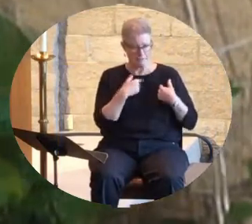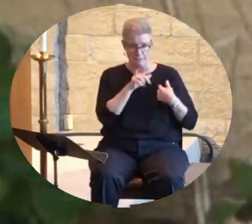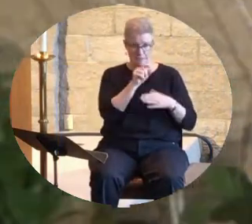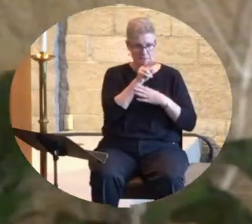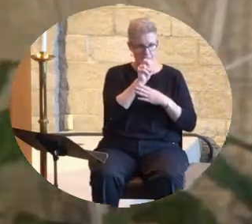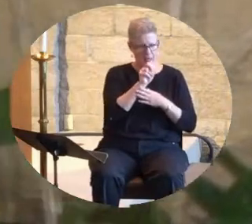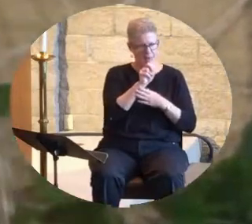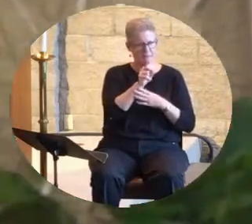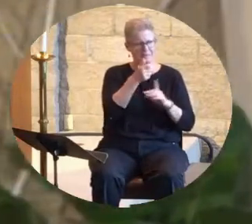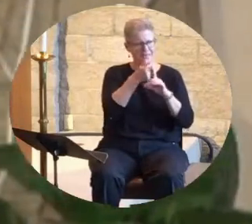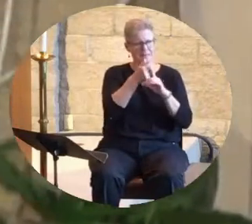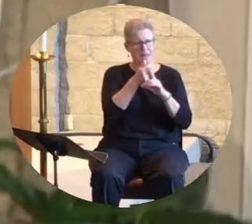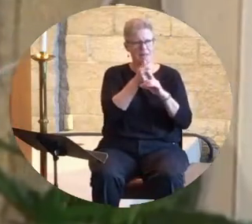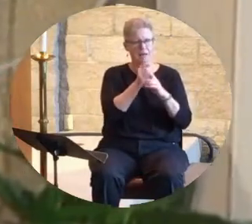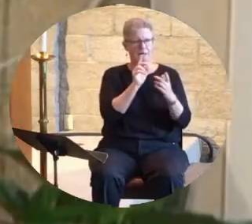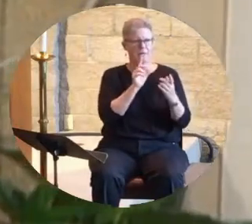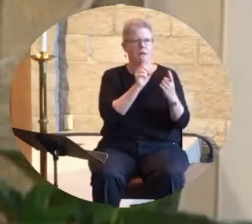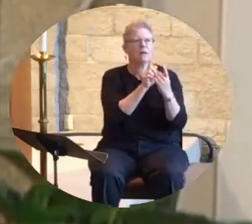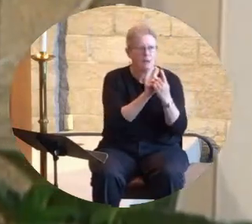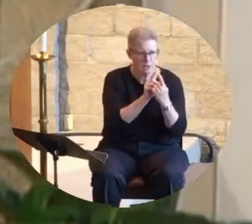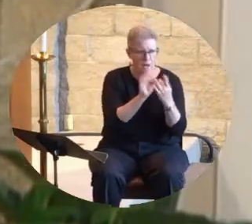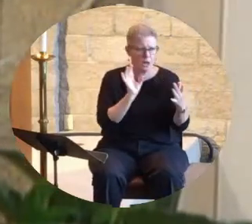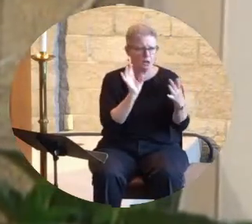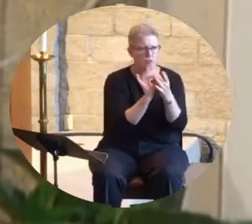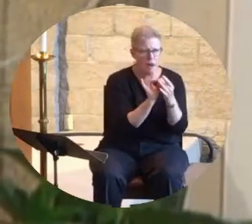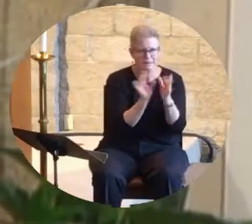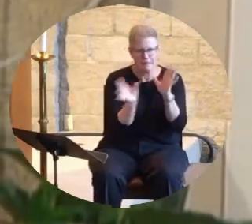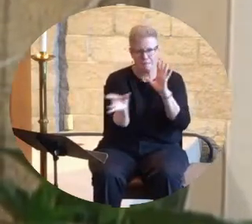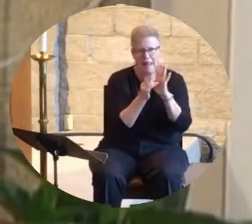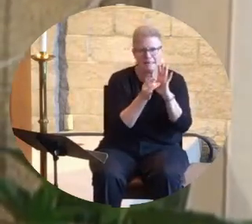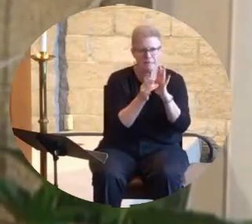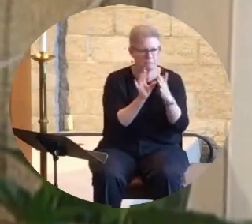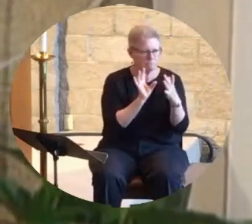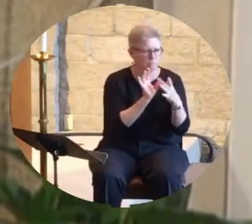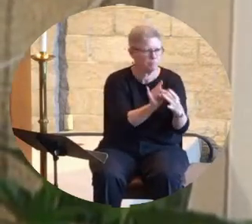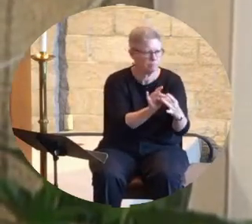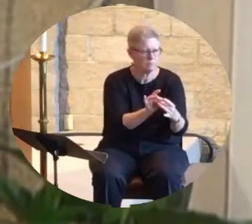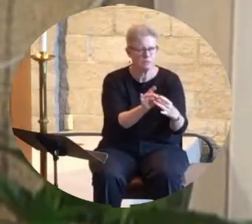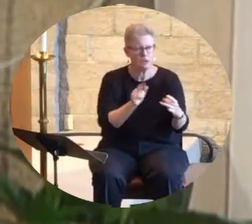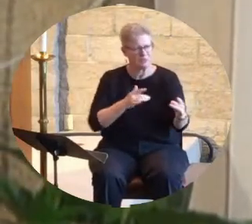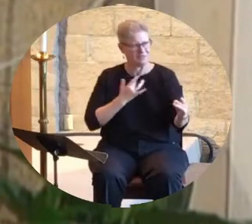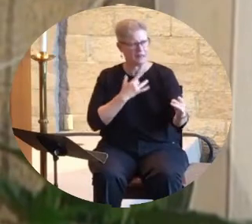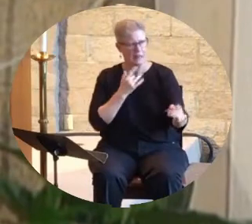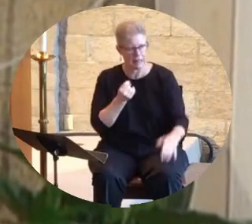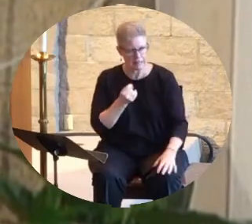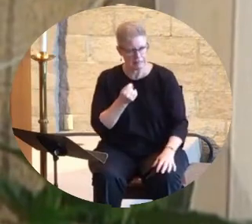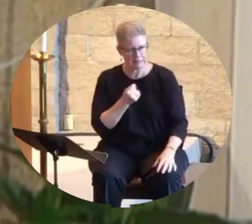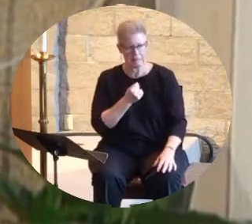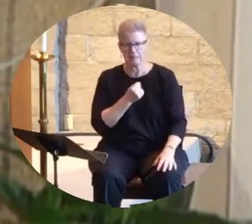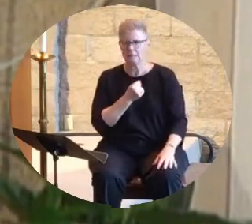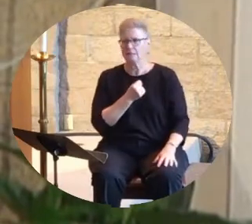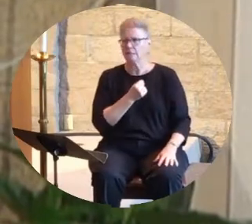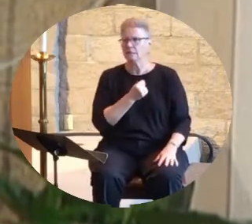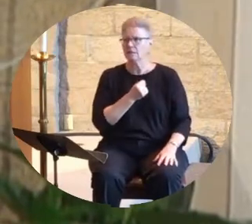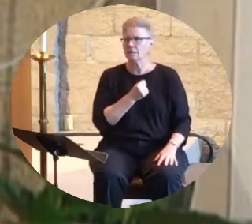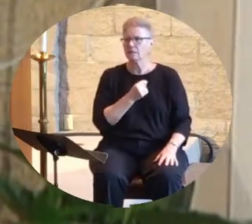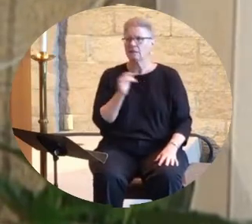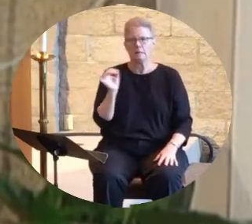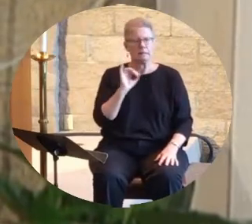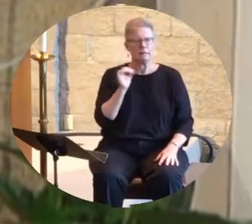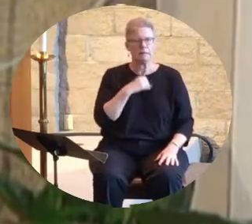on an emotional level, wow, whoa, you walk in a room and wow. You know, the bone structure and everything else seems to be